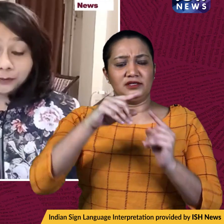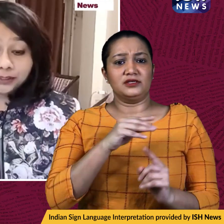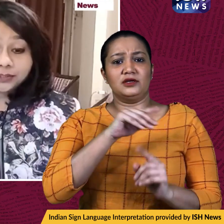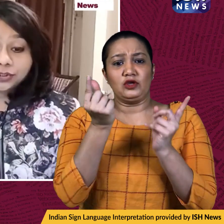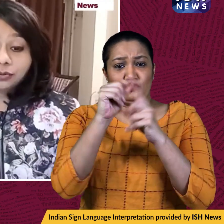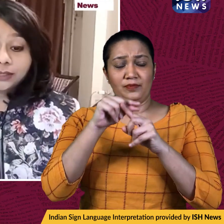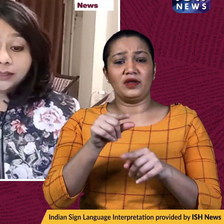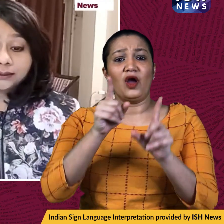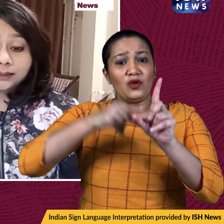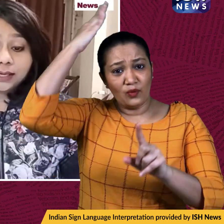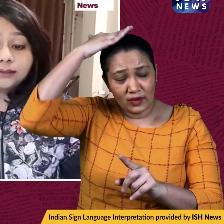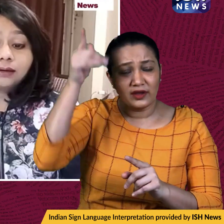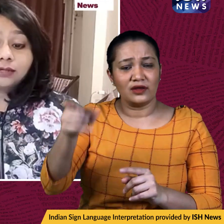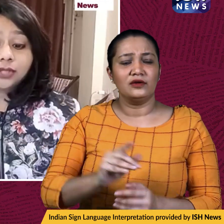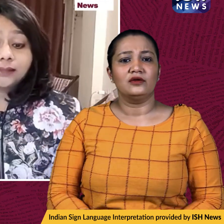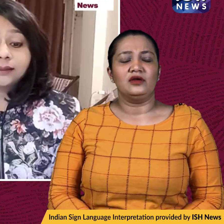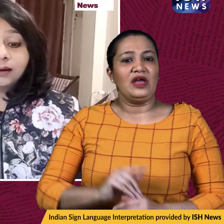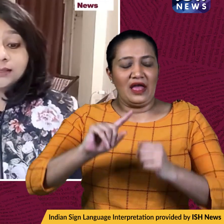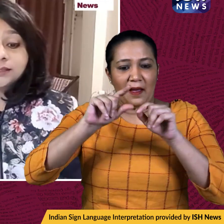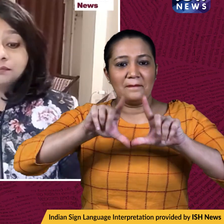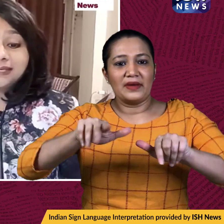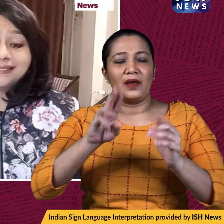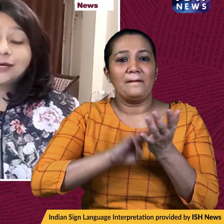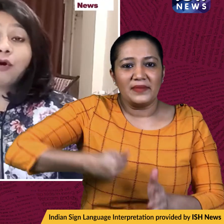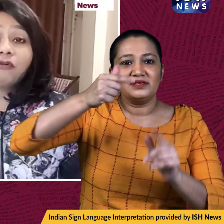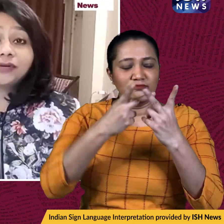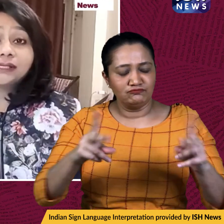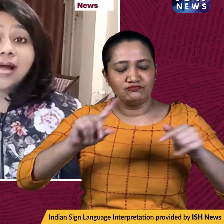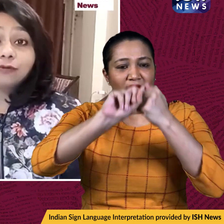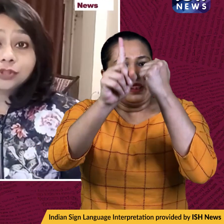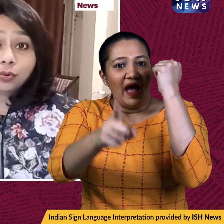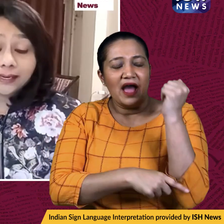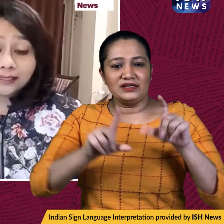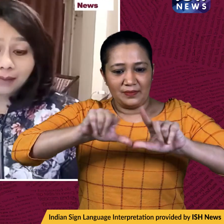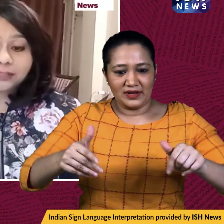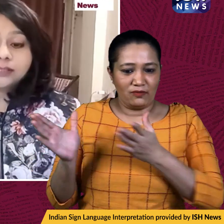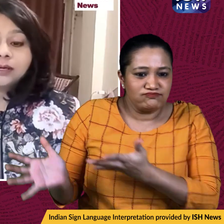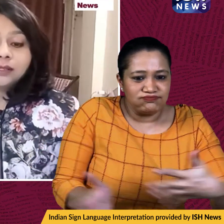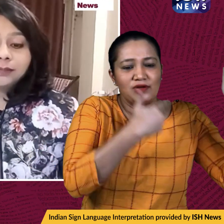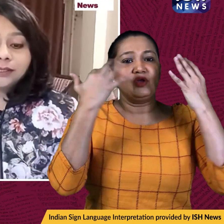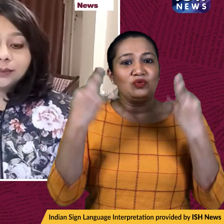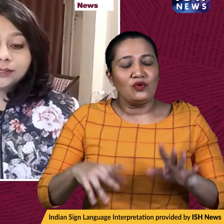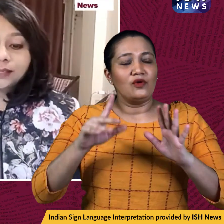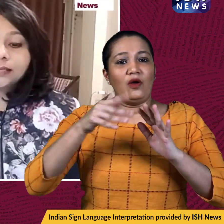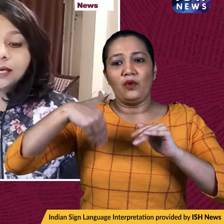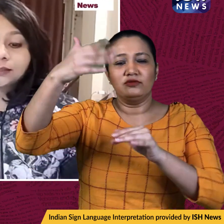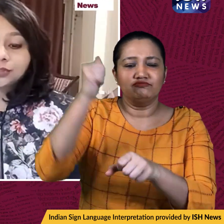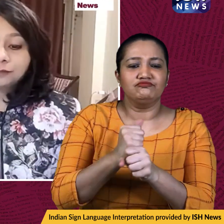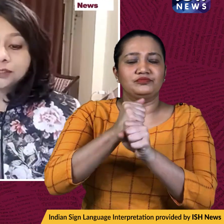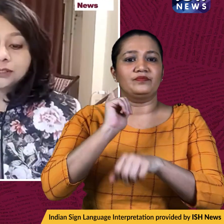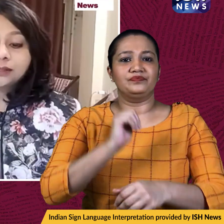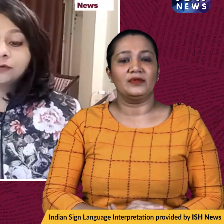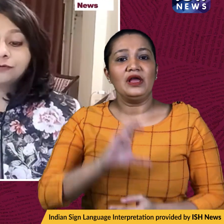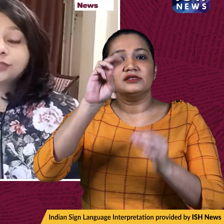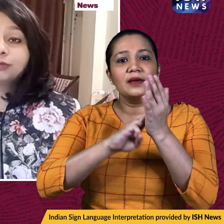Meanwhile, in Uttar Pradesh, Yogi Adityanath chaired the last meeting of his outgoing cabinet. The meeting was held at the